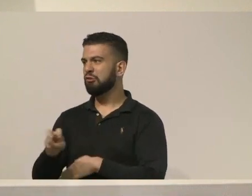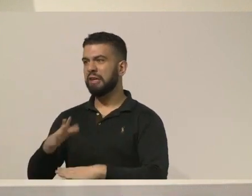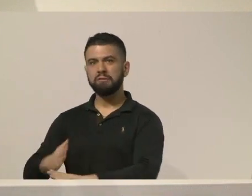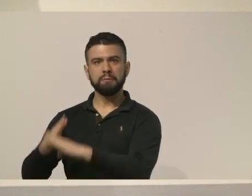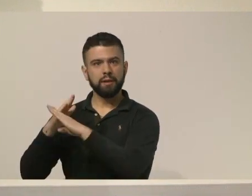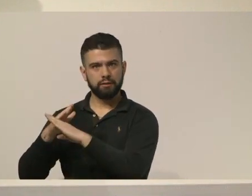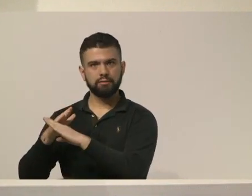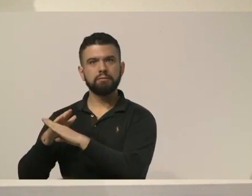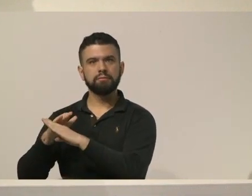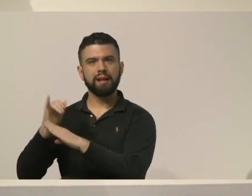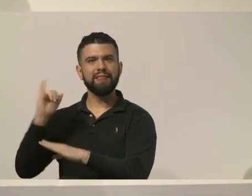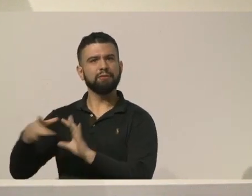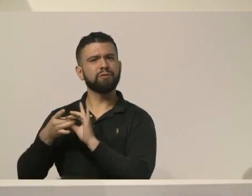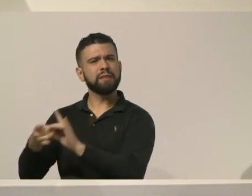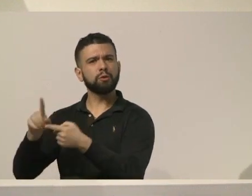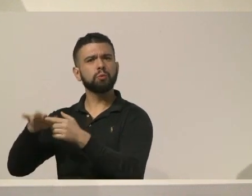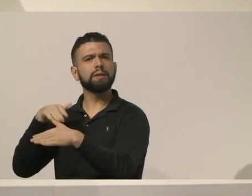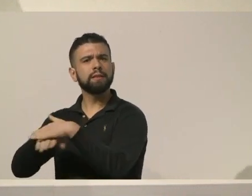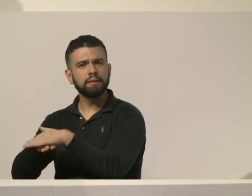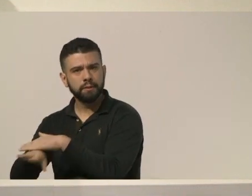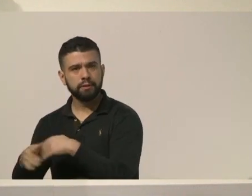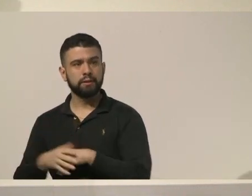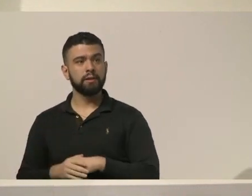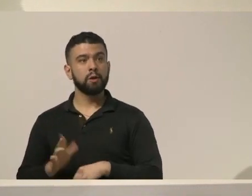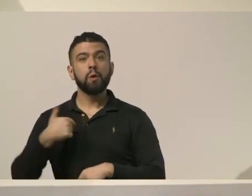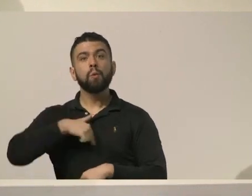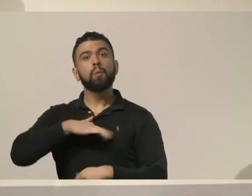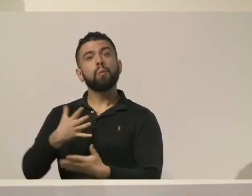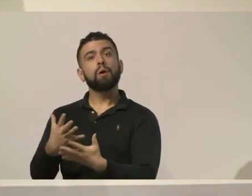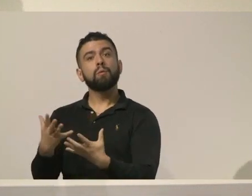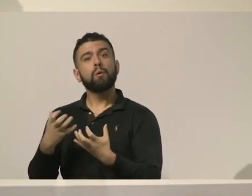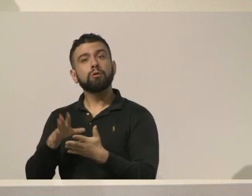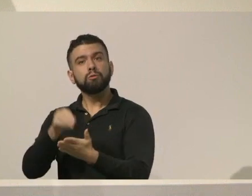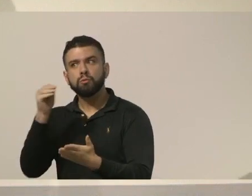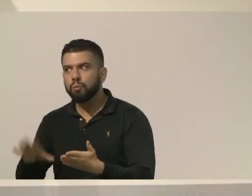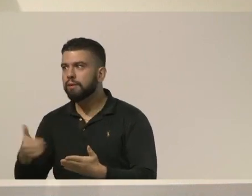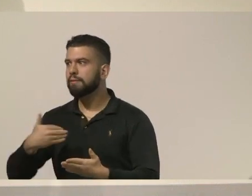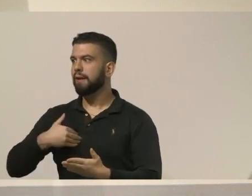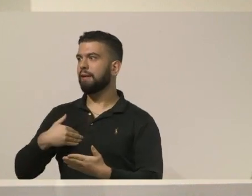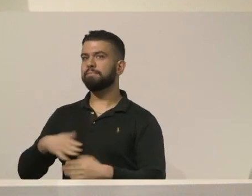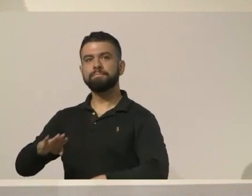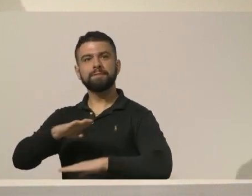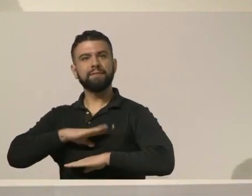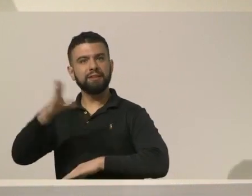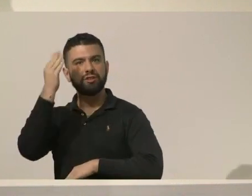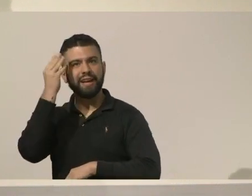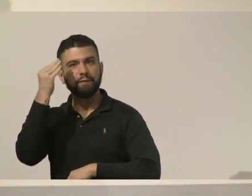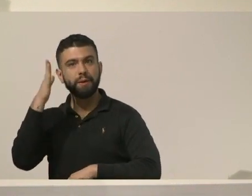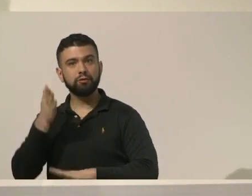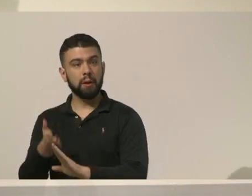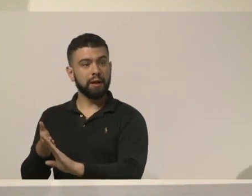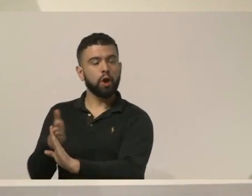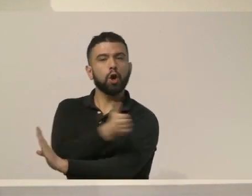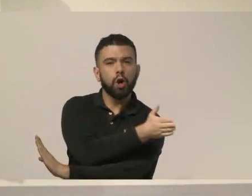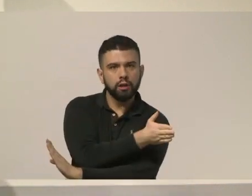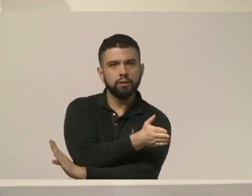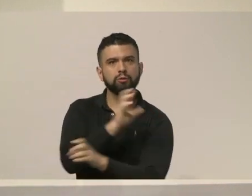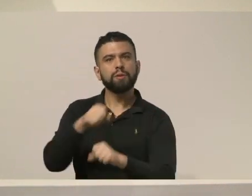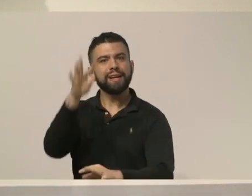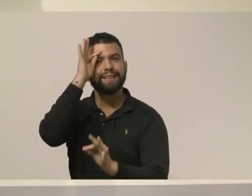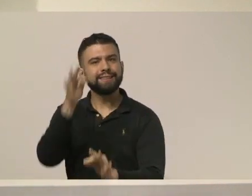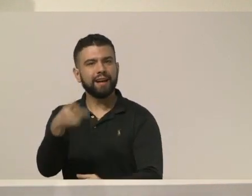a matter of accessibility. We want students to have the information they need early on to make the right decision for